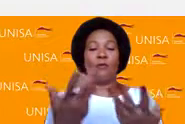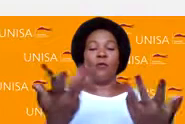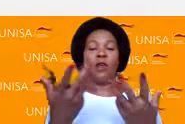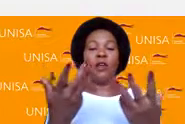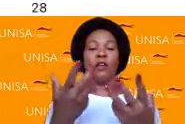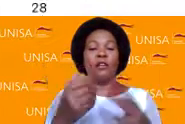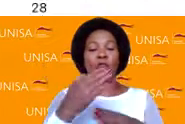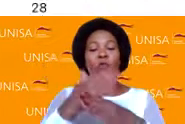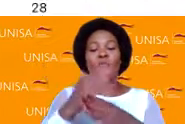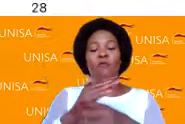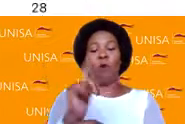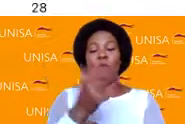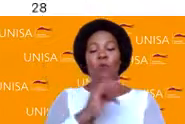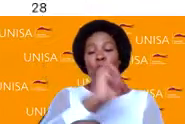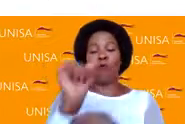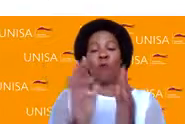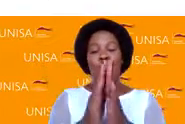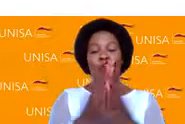your material.